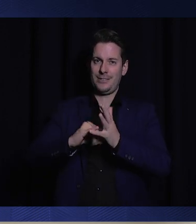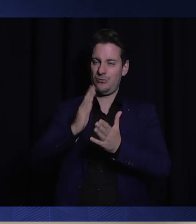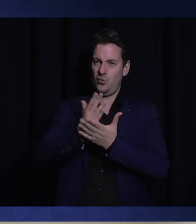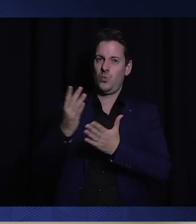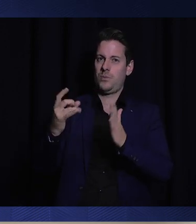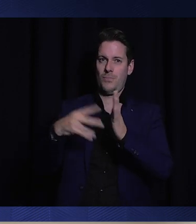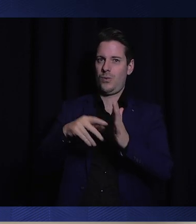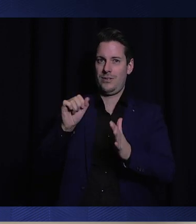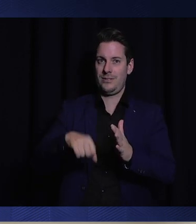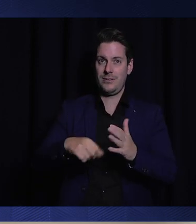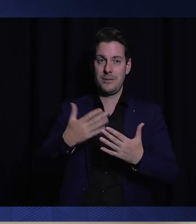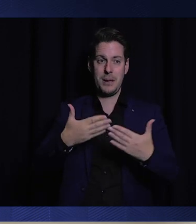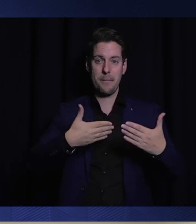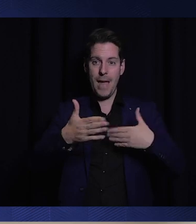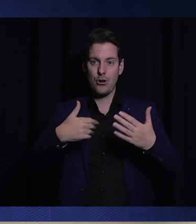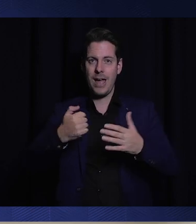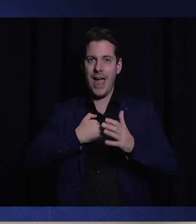Thank you.